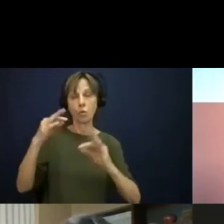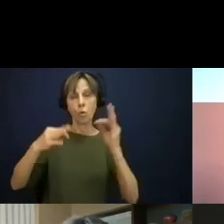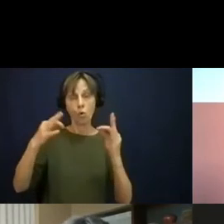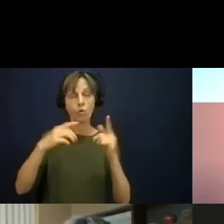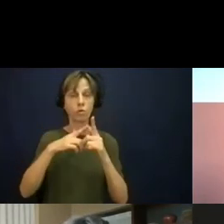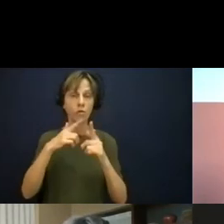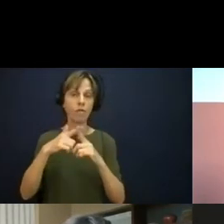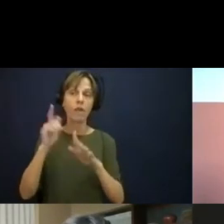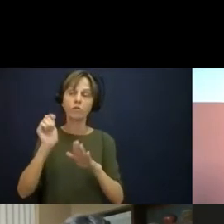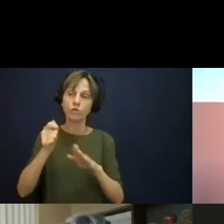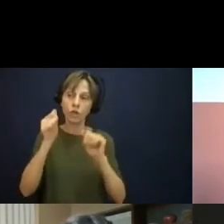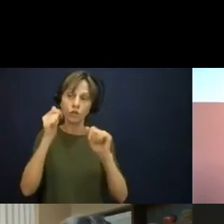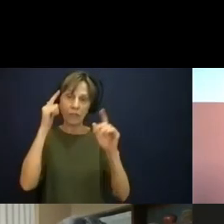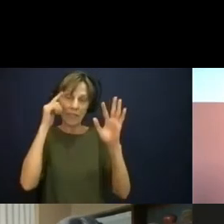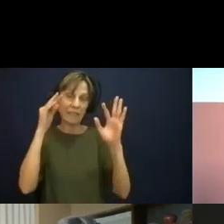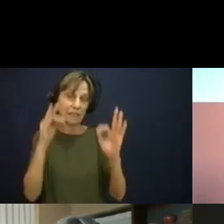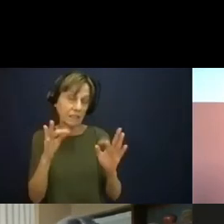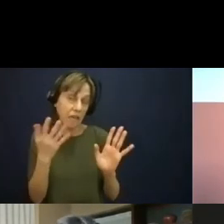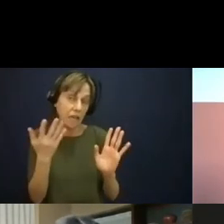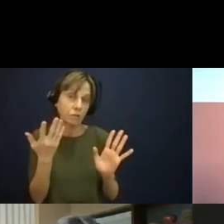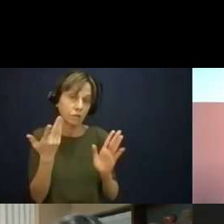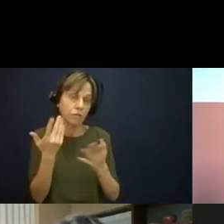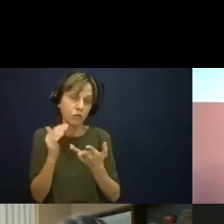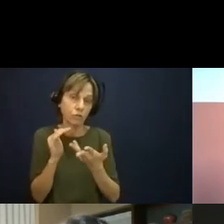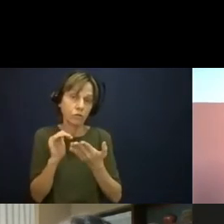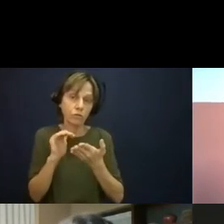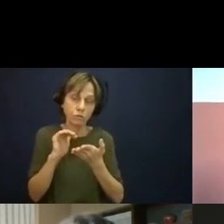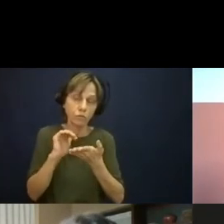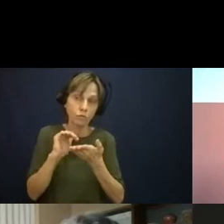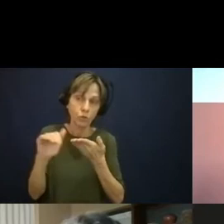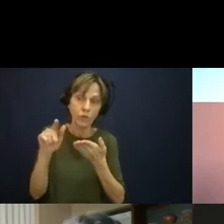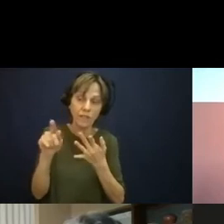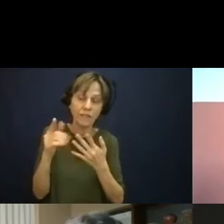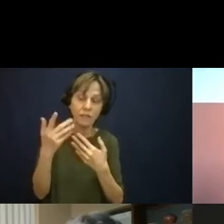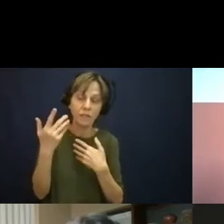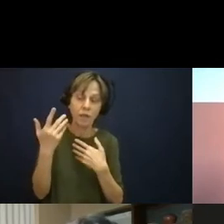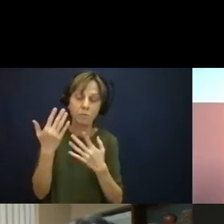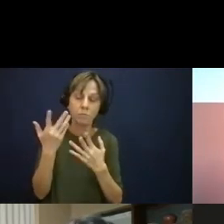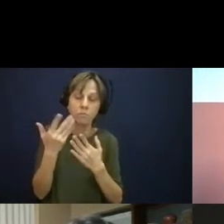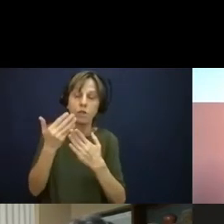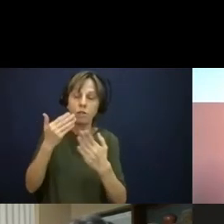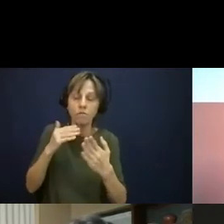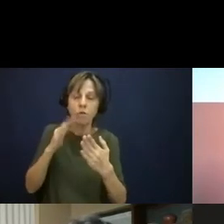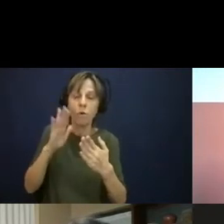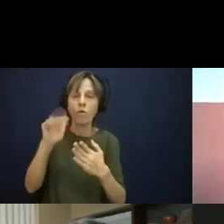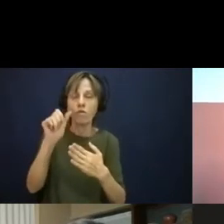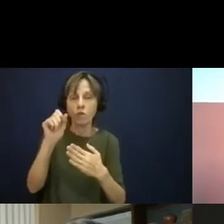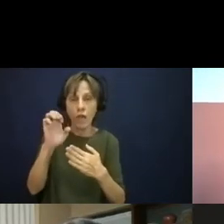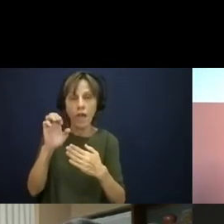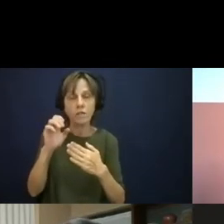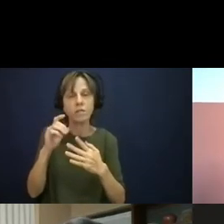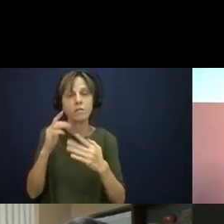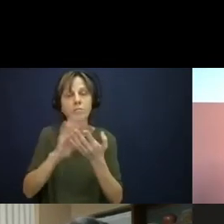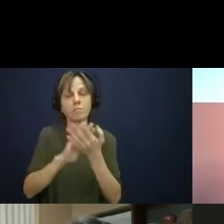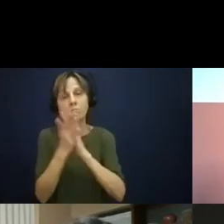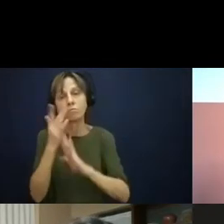release the individuals before they're, at arraignment and before their case comes to trial, a warm handoff to